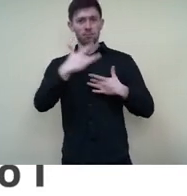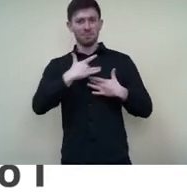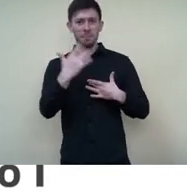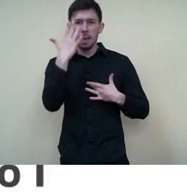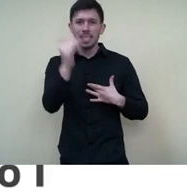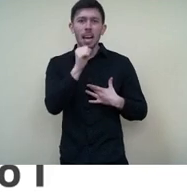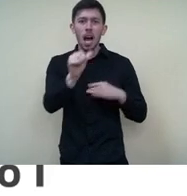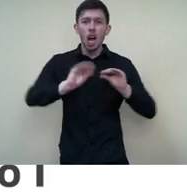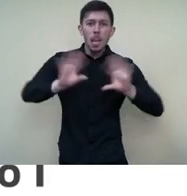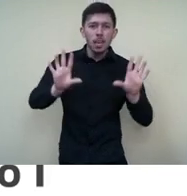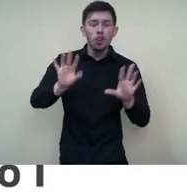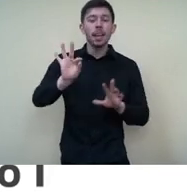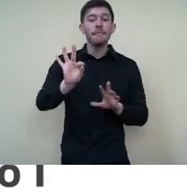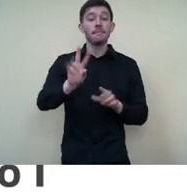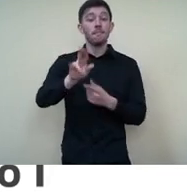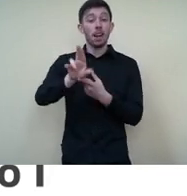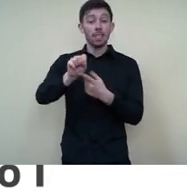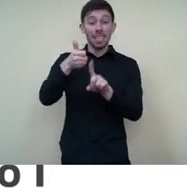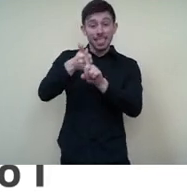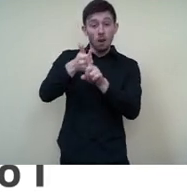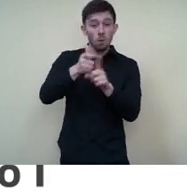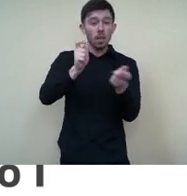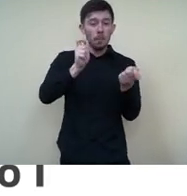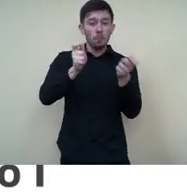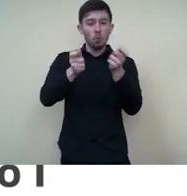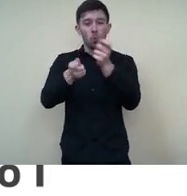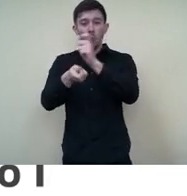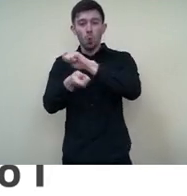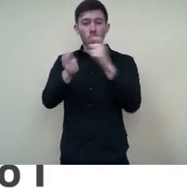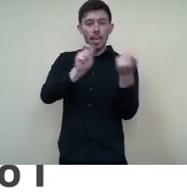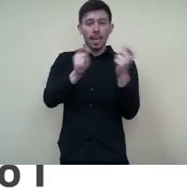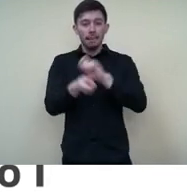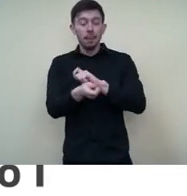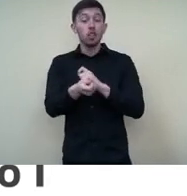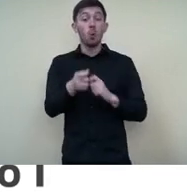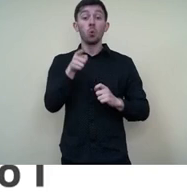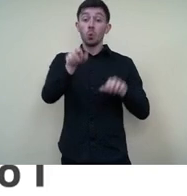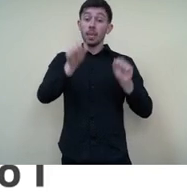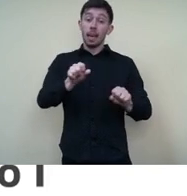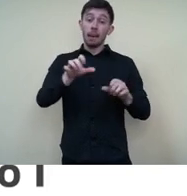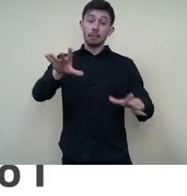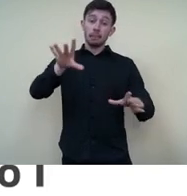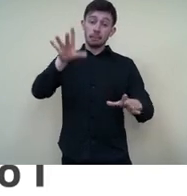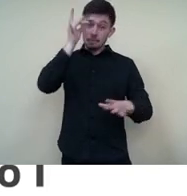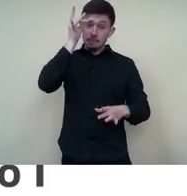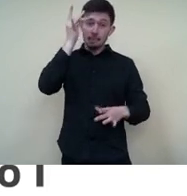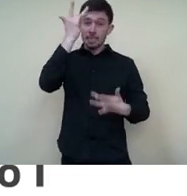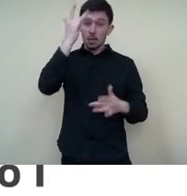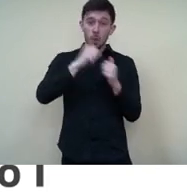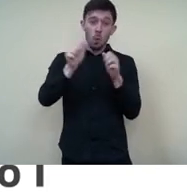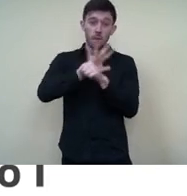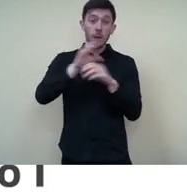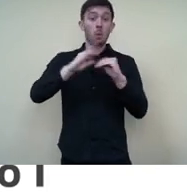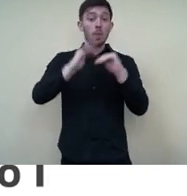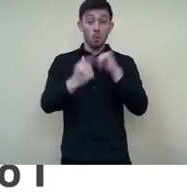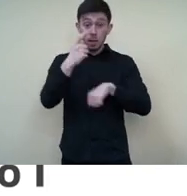clear whether or not the virus was mutating, et cetera. And so the fact that you can get infected with COVID-19 more than once